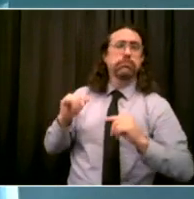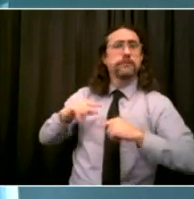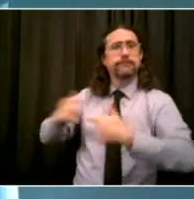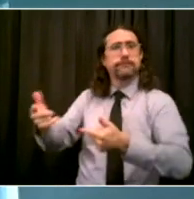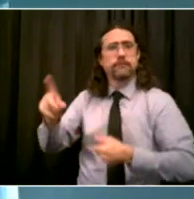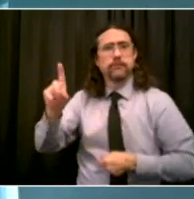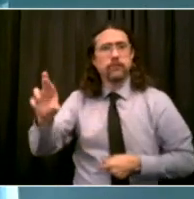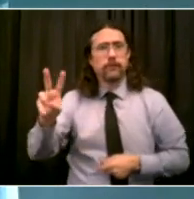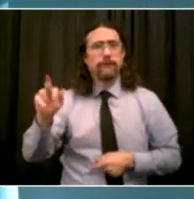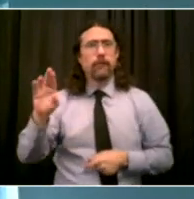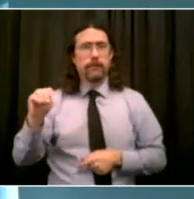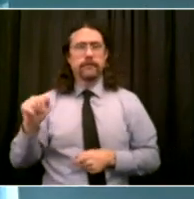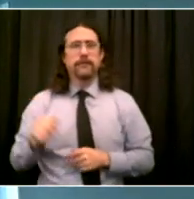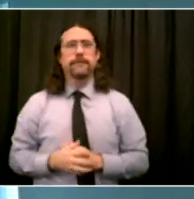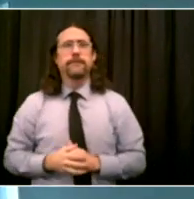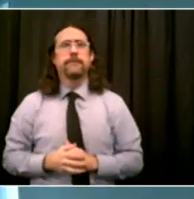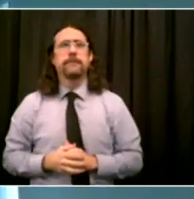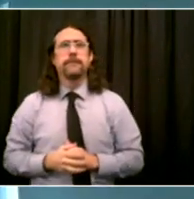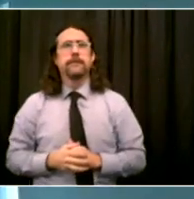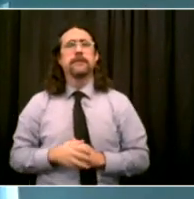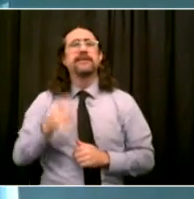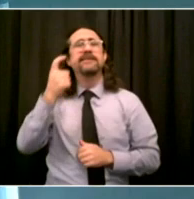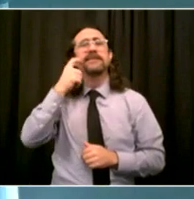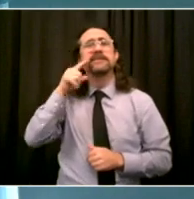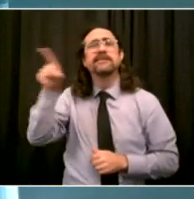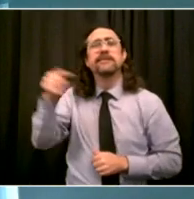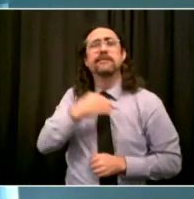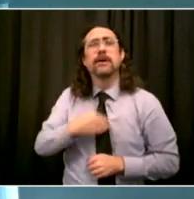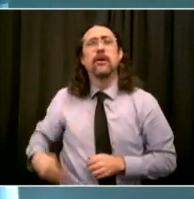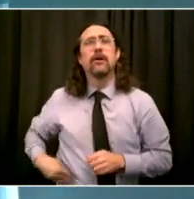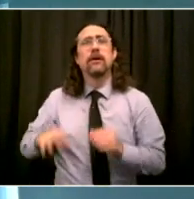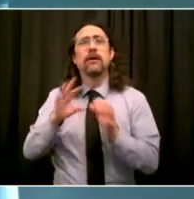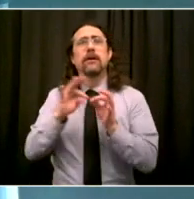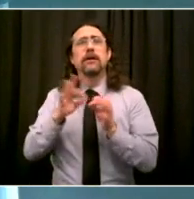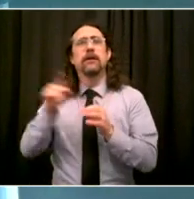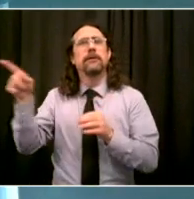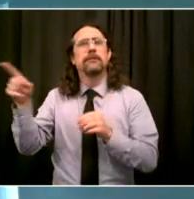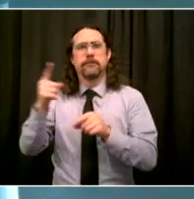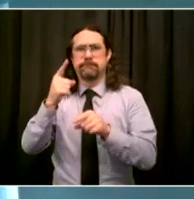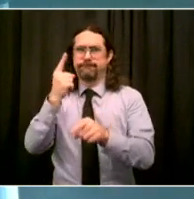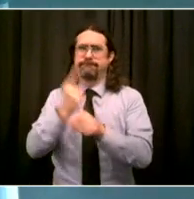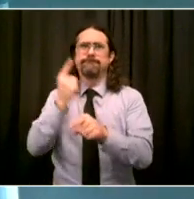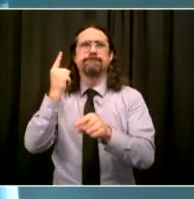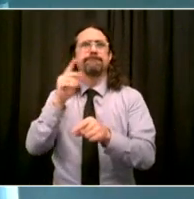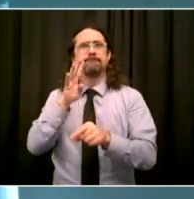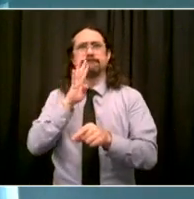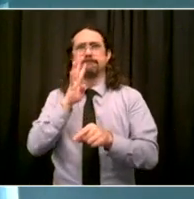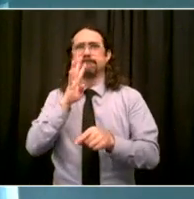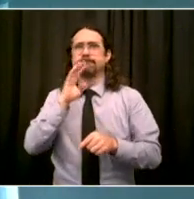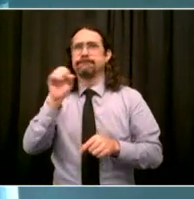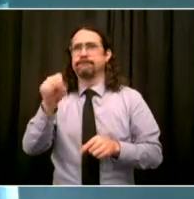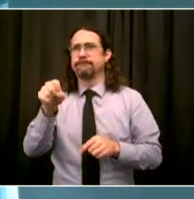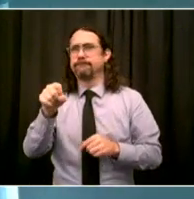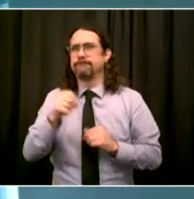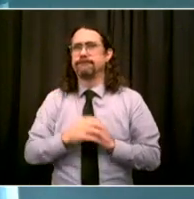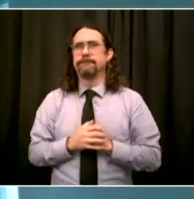at the data now for the past month, because we first made the announcement of the sort of intent to impose restrictions on October 6th,